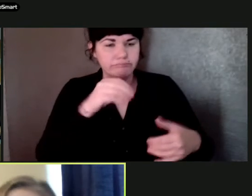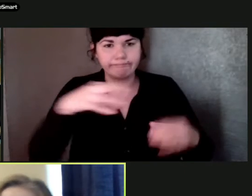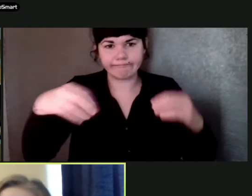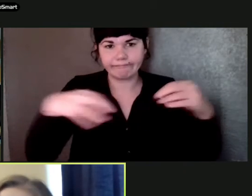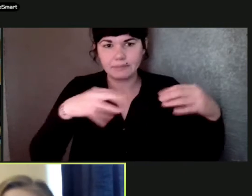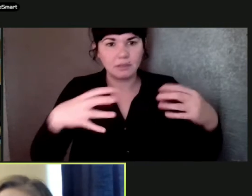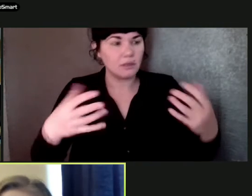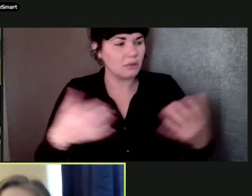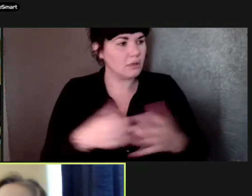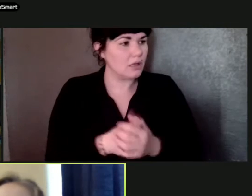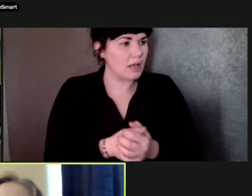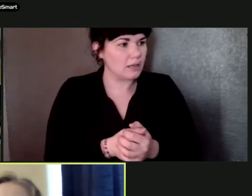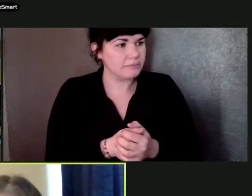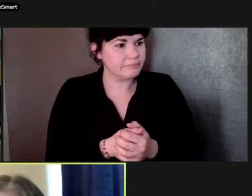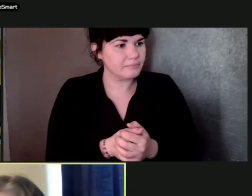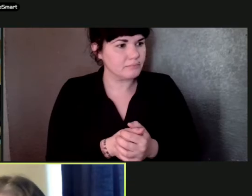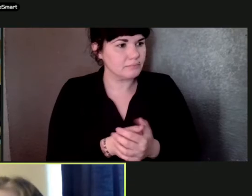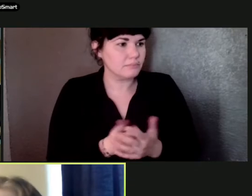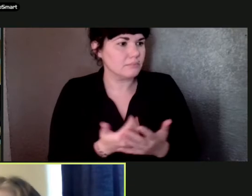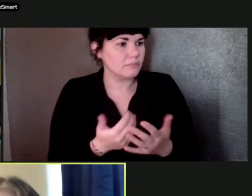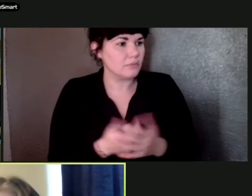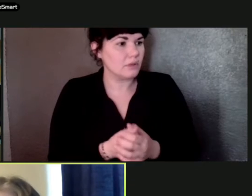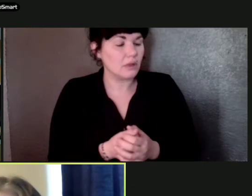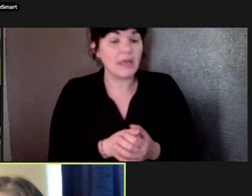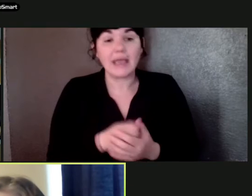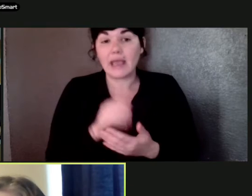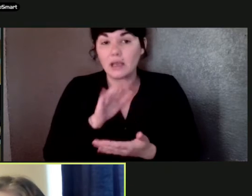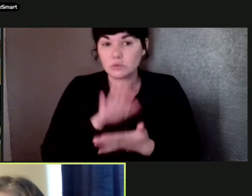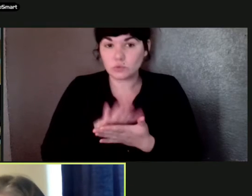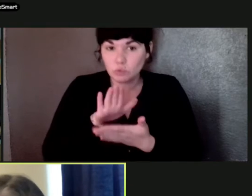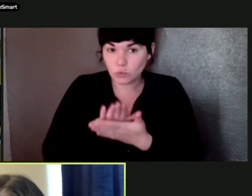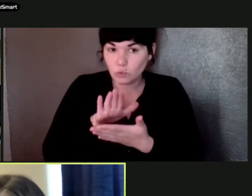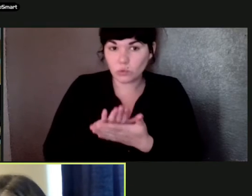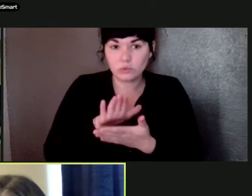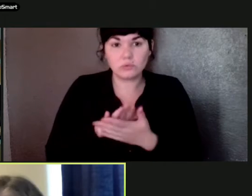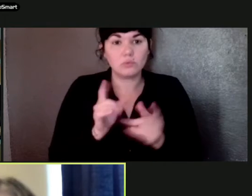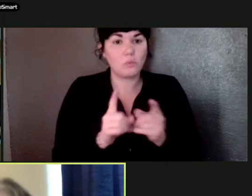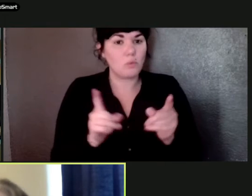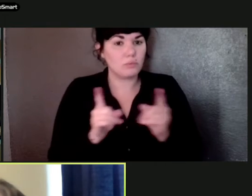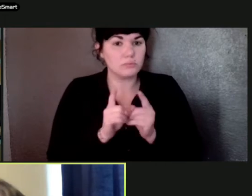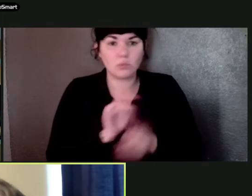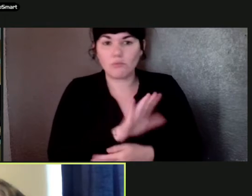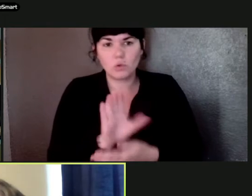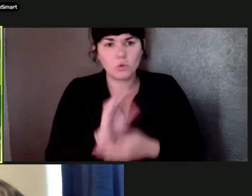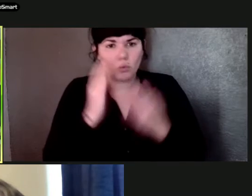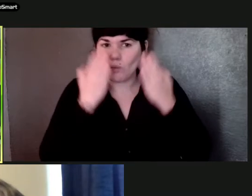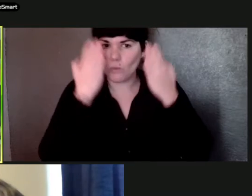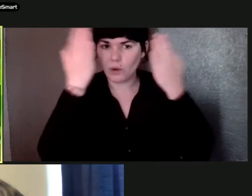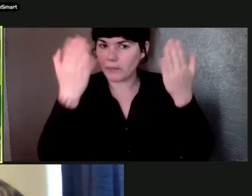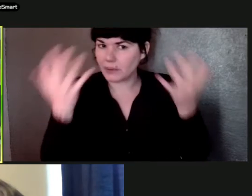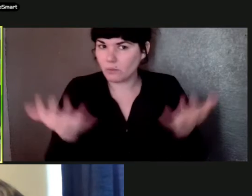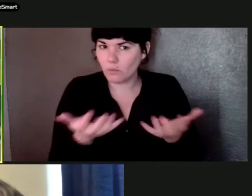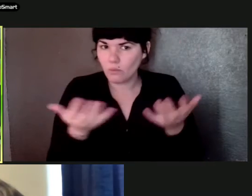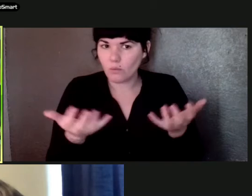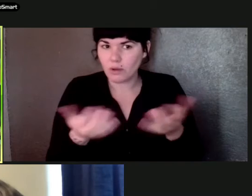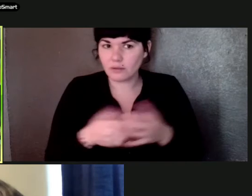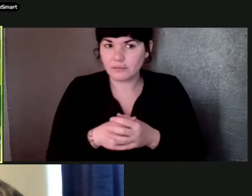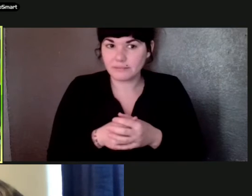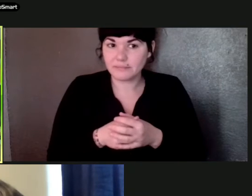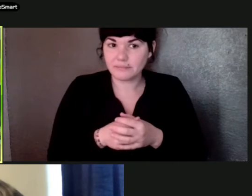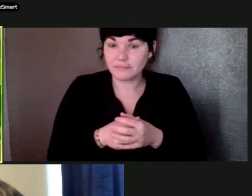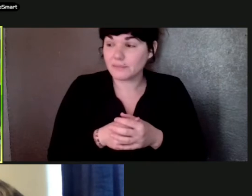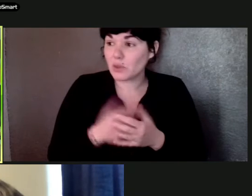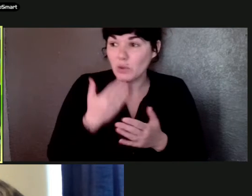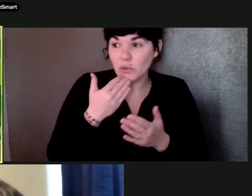Pools or splash pads and pools. What sort of recommendations do you all have for that? So, the good news is, is that pools and splash